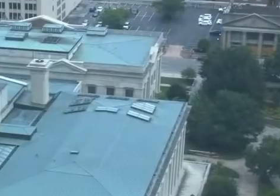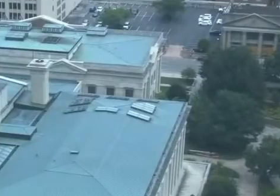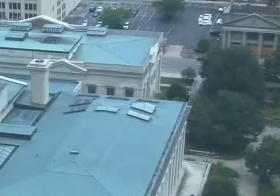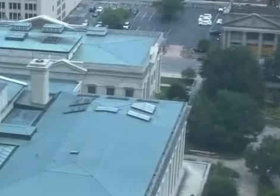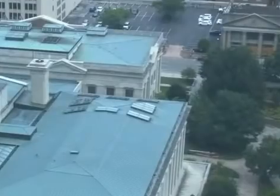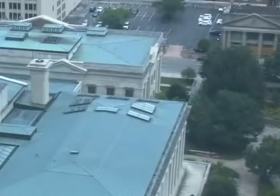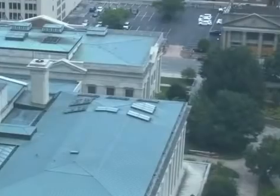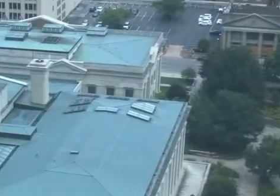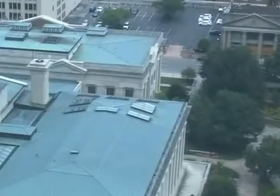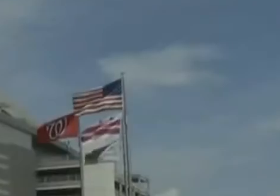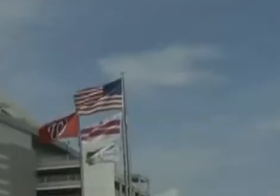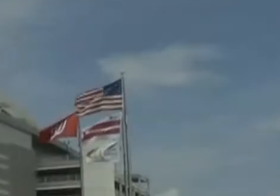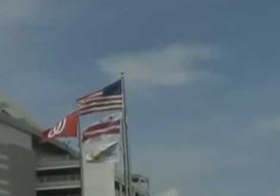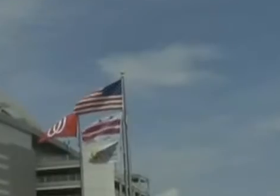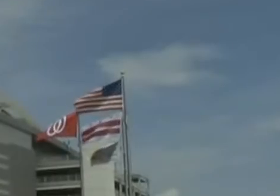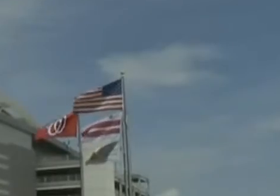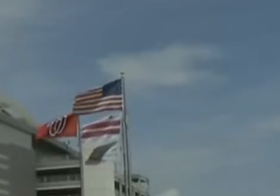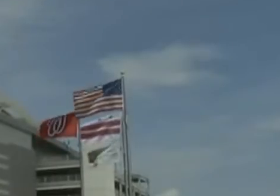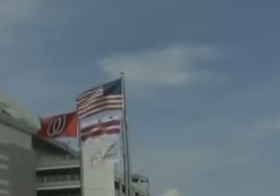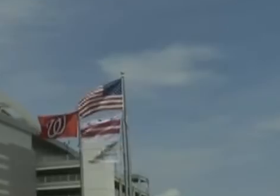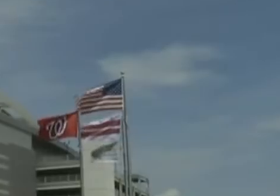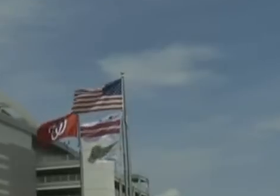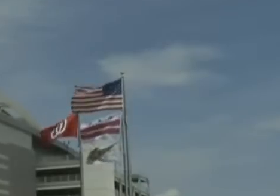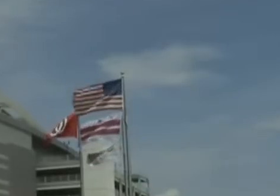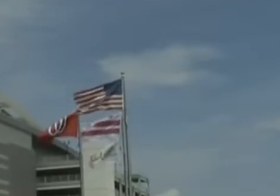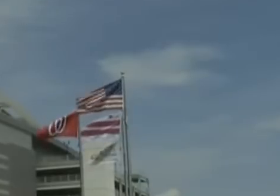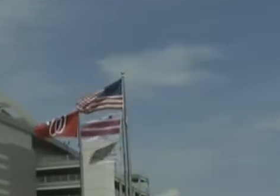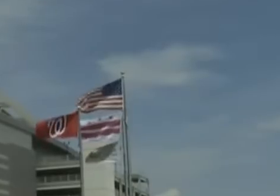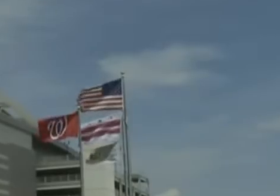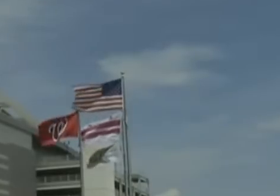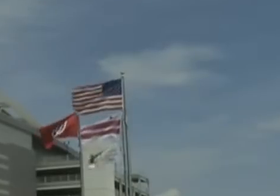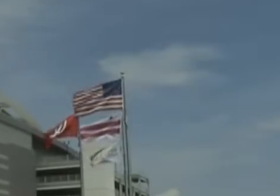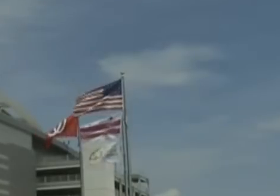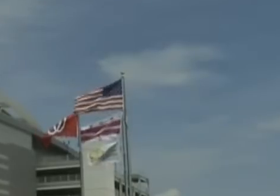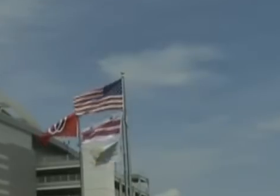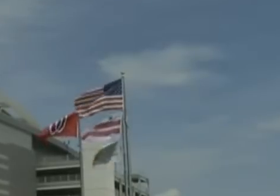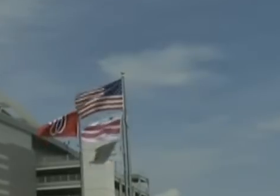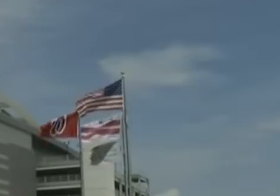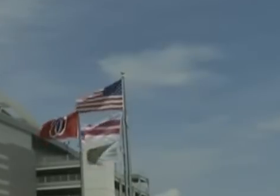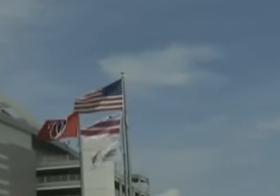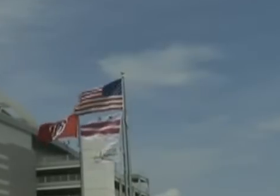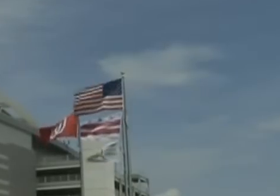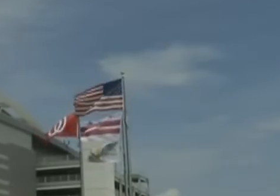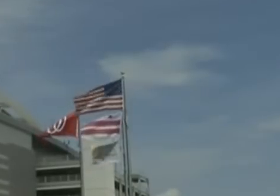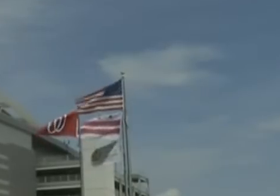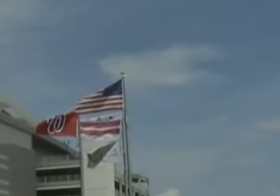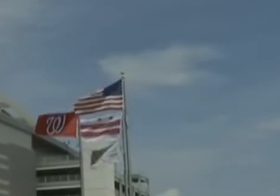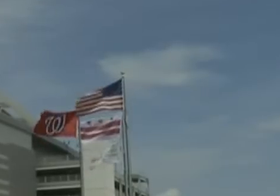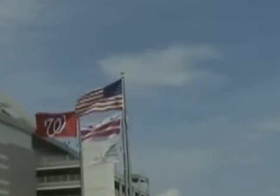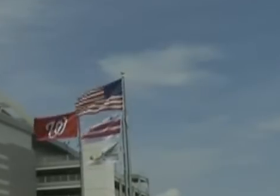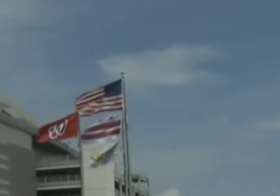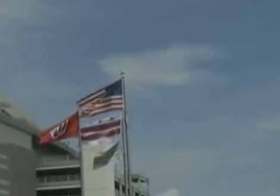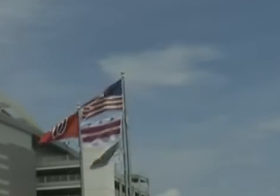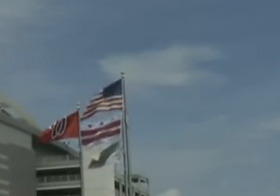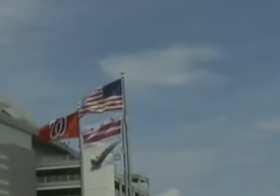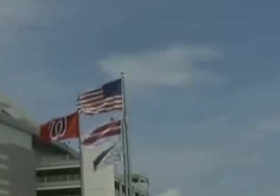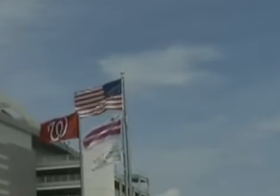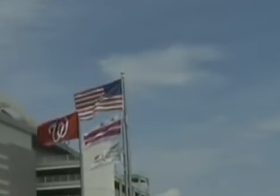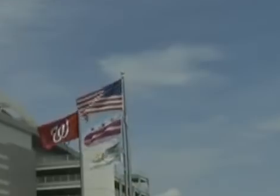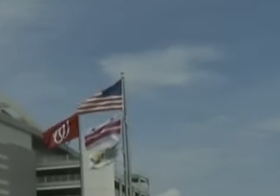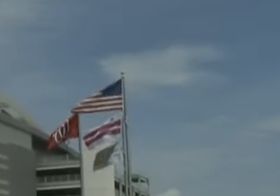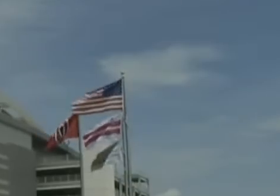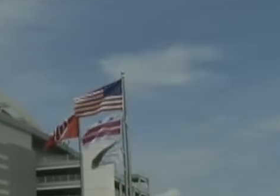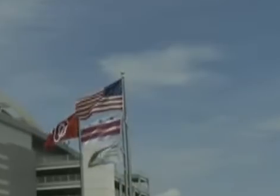of the pandemic-shortened 60-game season. Major League Baseball says it is taking extensive health and safety protocols to keep